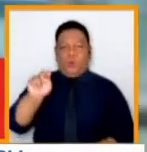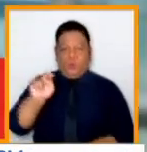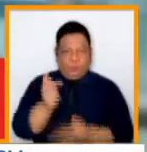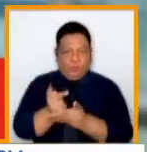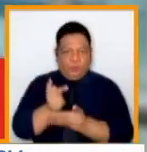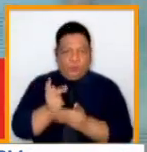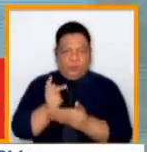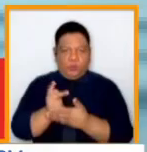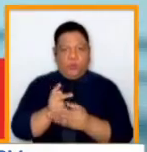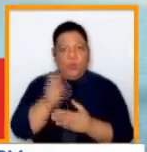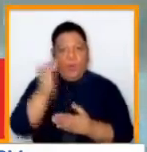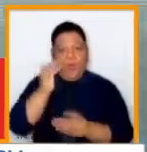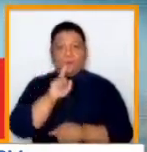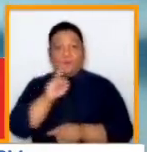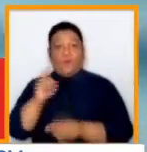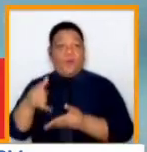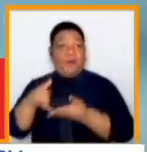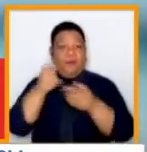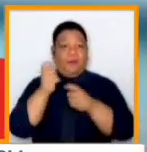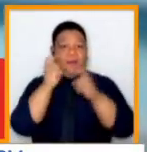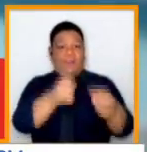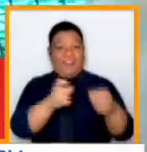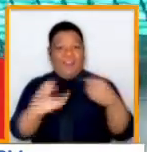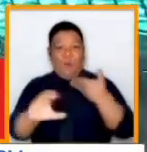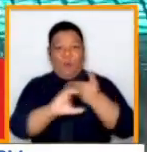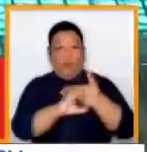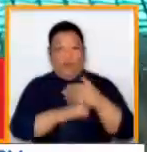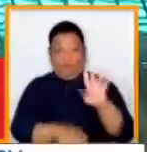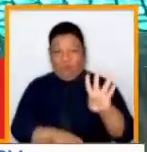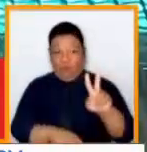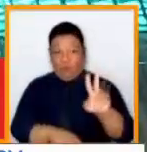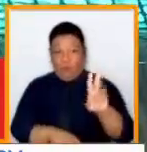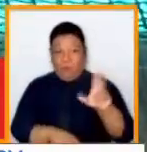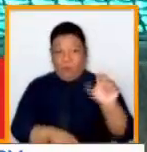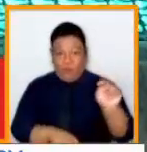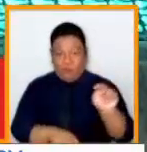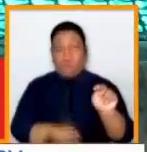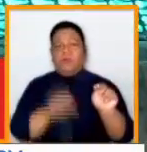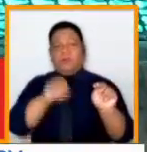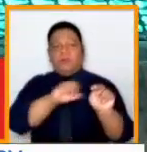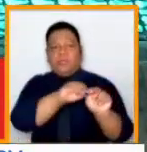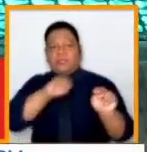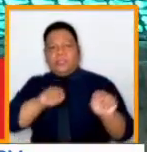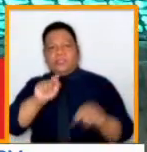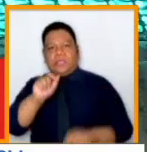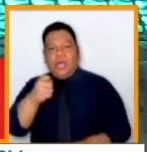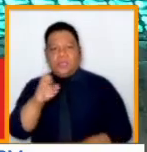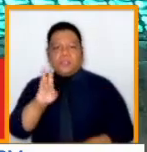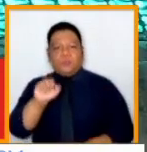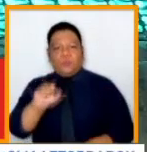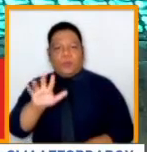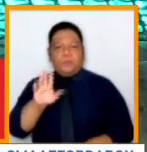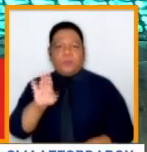Service ng Department of Budget and Management sa iba't ibang kumpanya. Wala pang reaksyon ang mga binanggit at ang